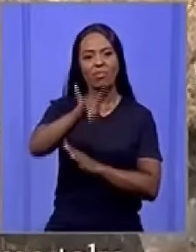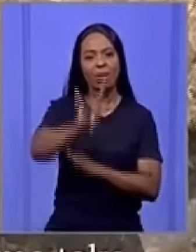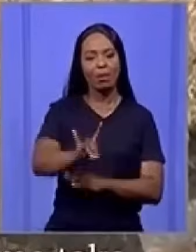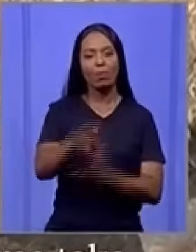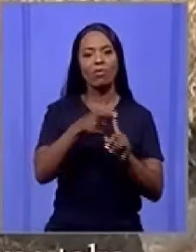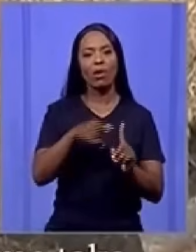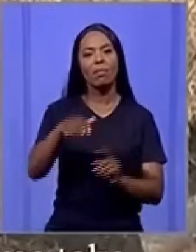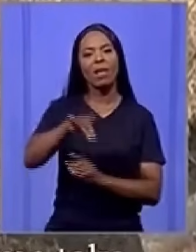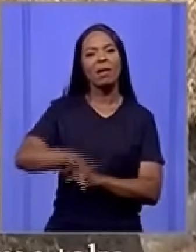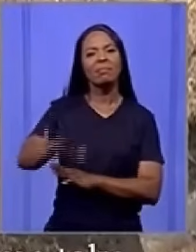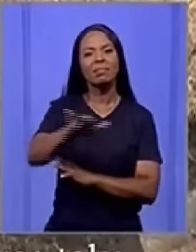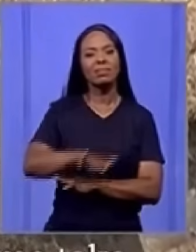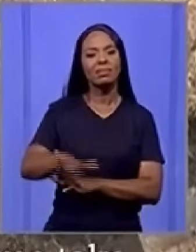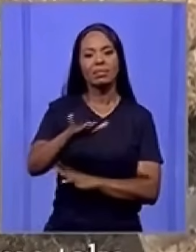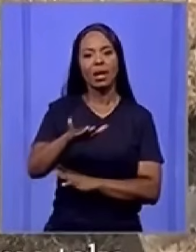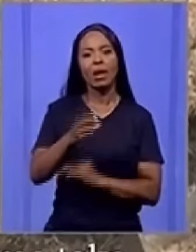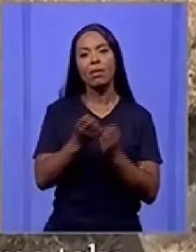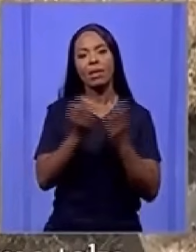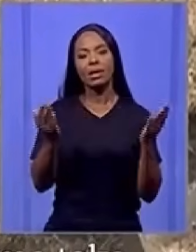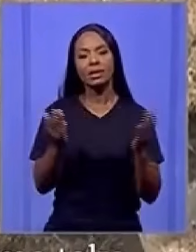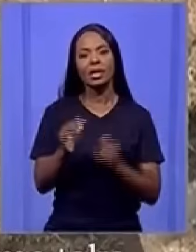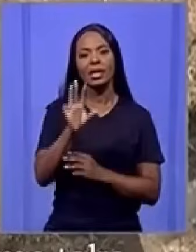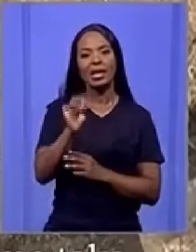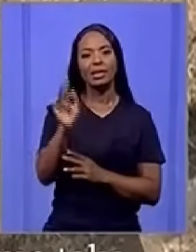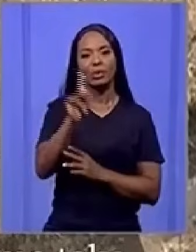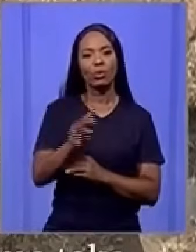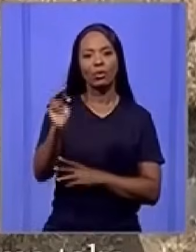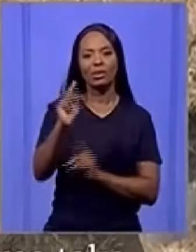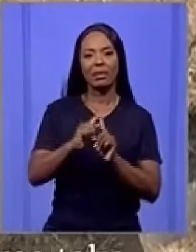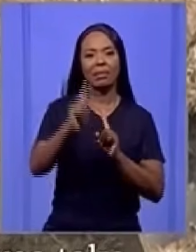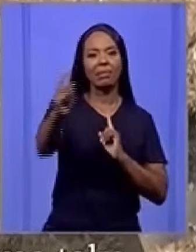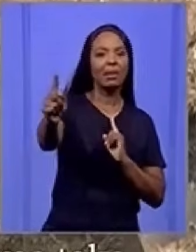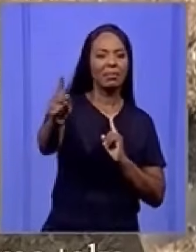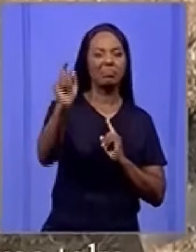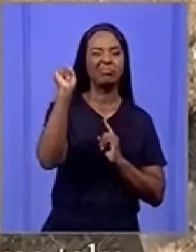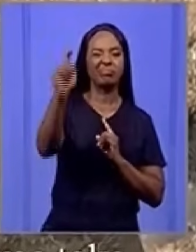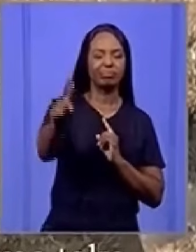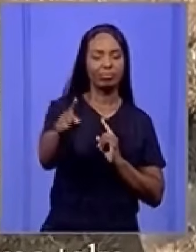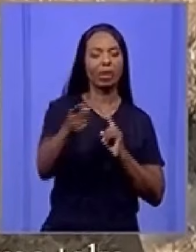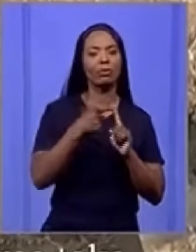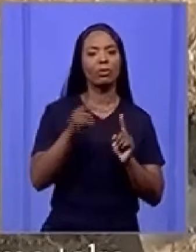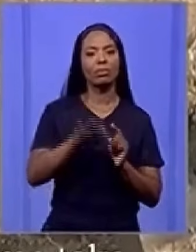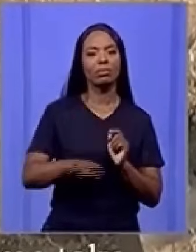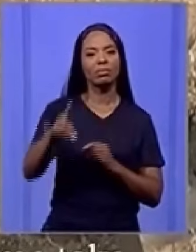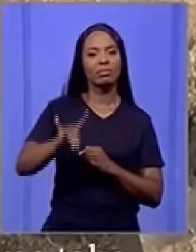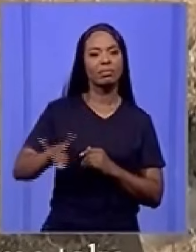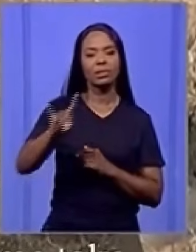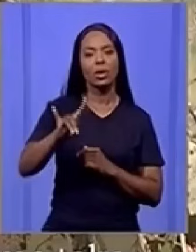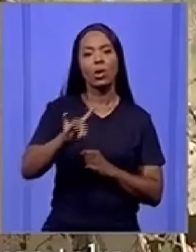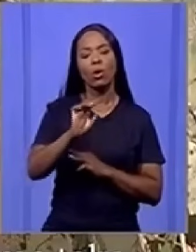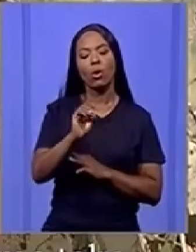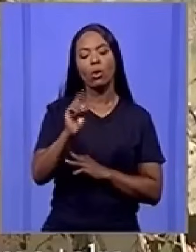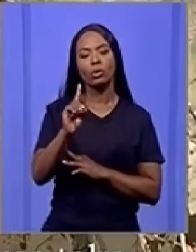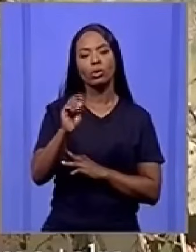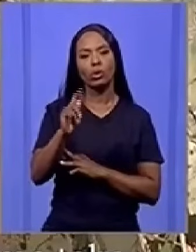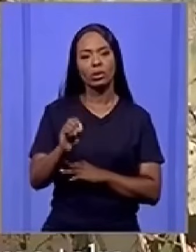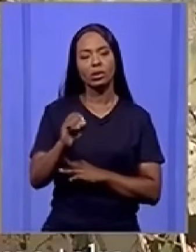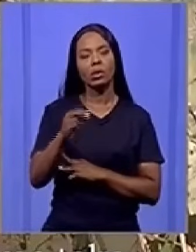leng dikilomitara di ka nna 19 go tswa kwa lefelong leno la diphologolo kwa Ottershoop.